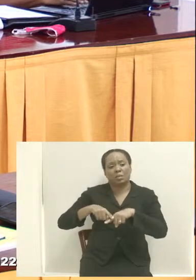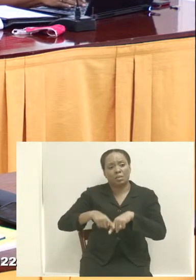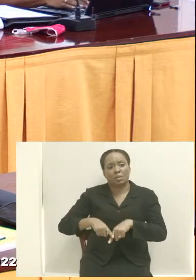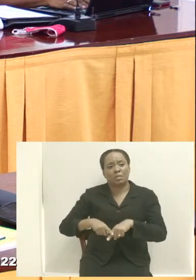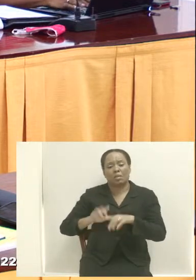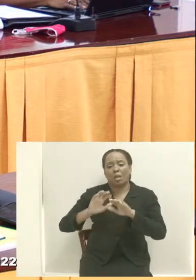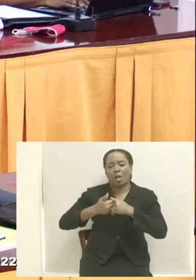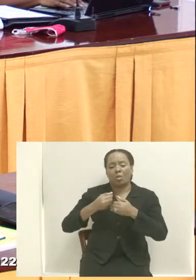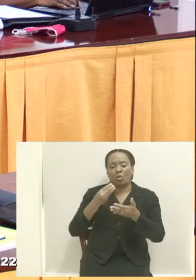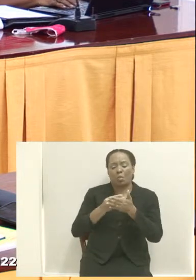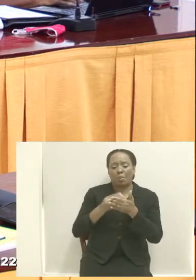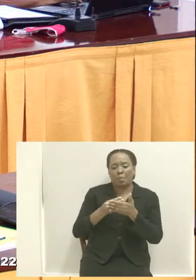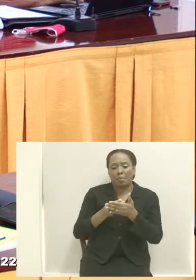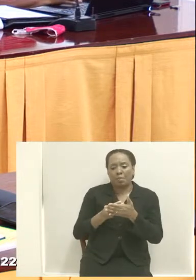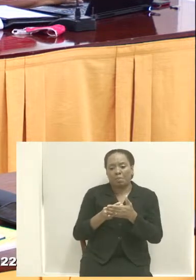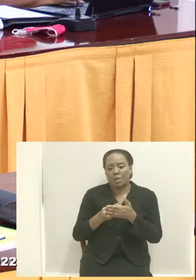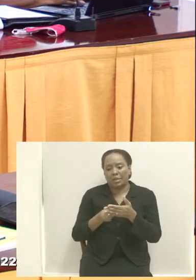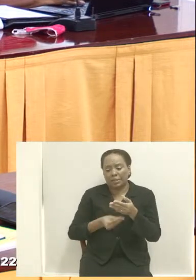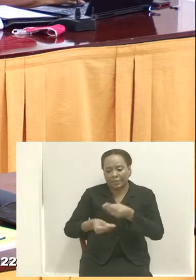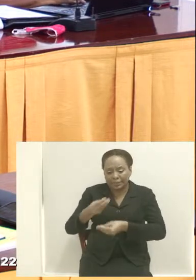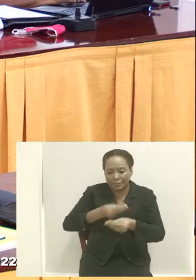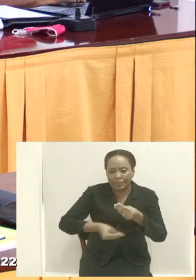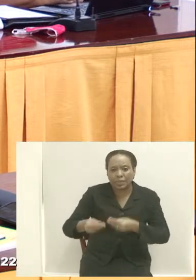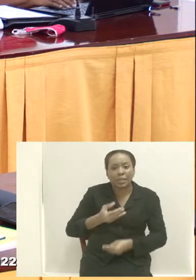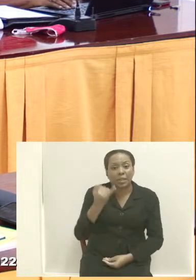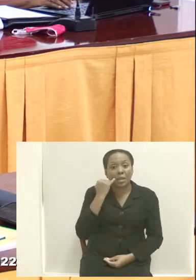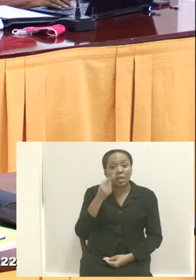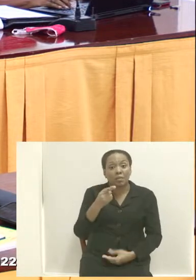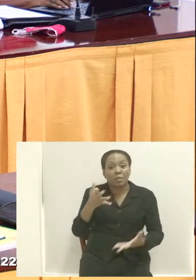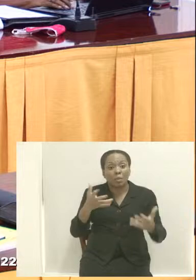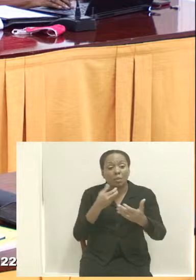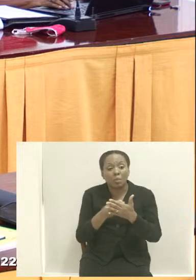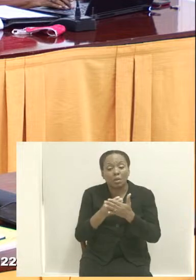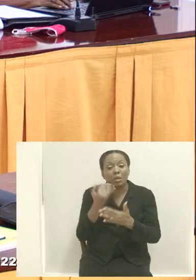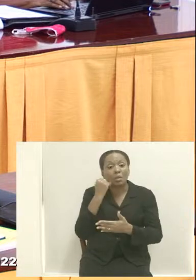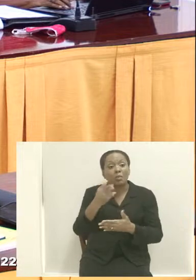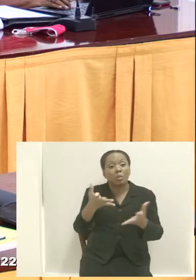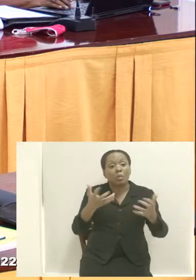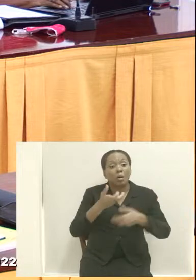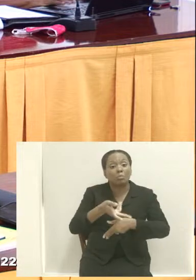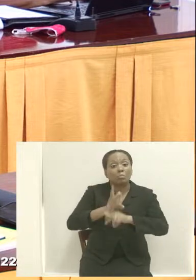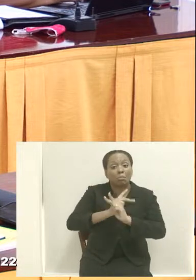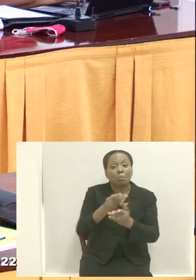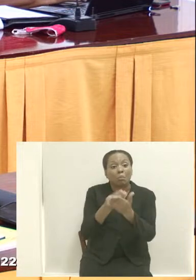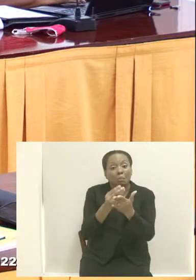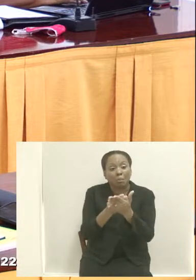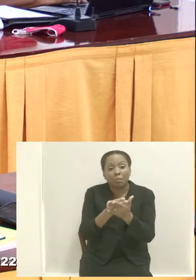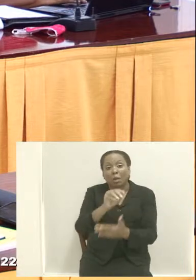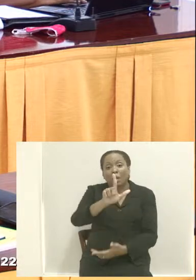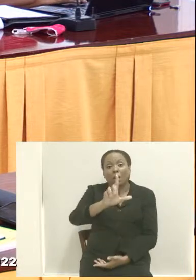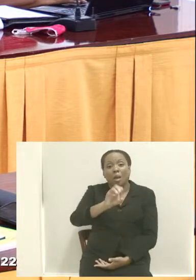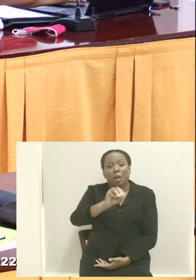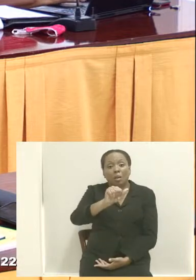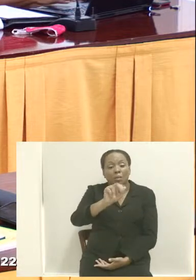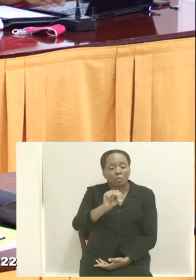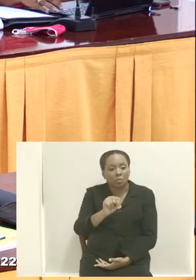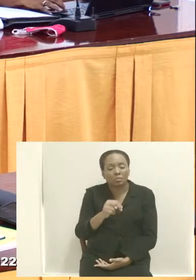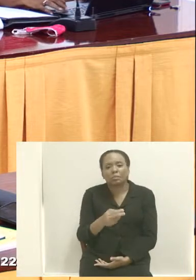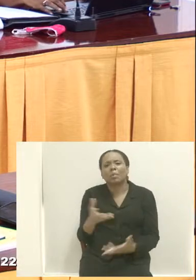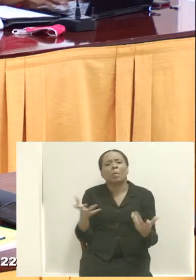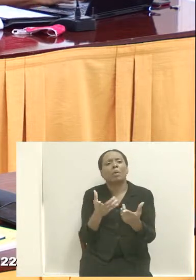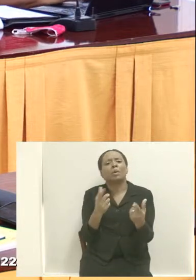ma'am, you go through the same process essentially that you went through, or your forefathers